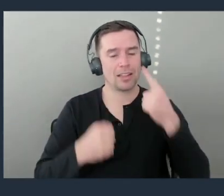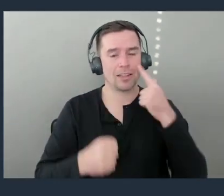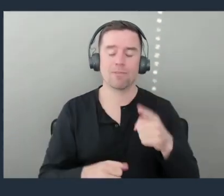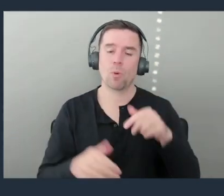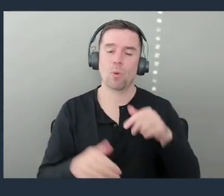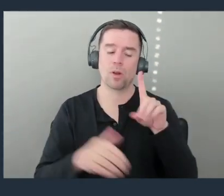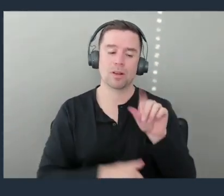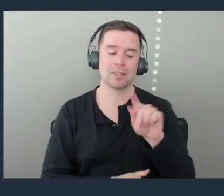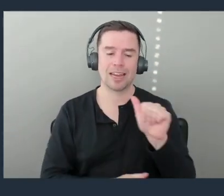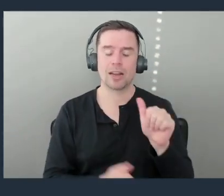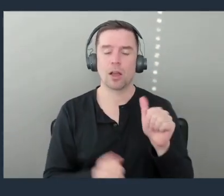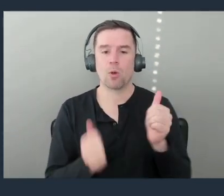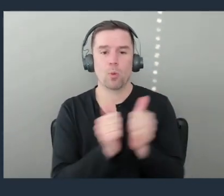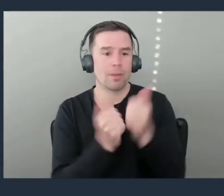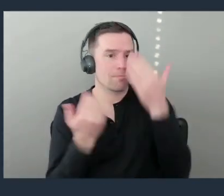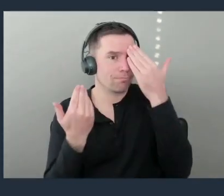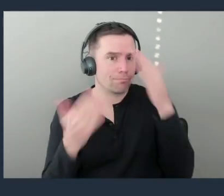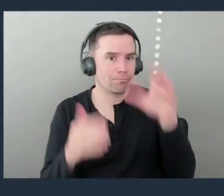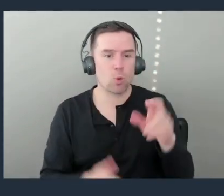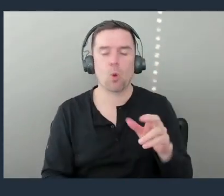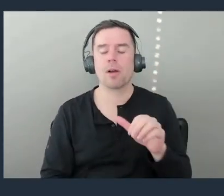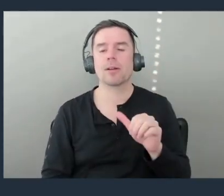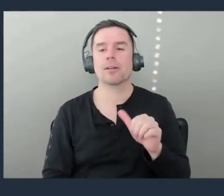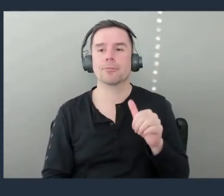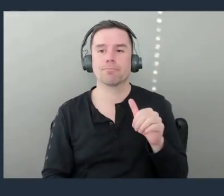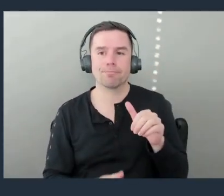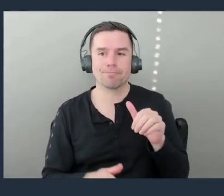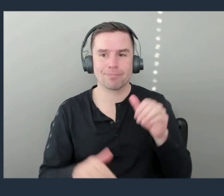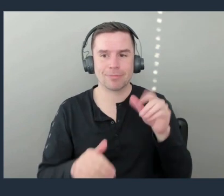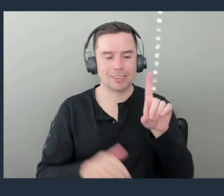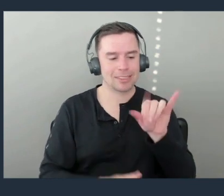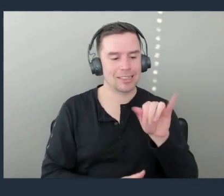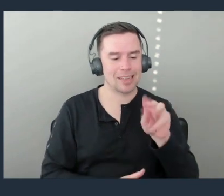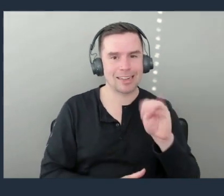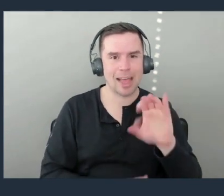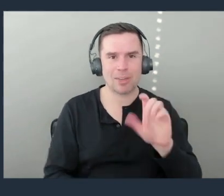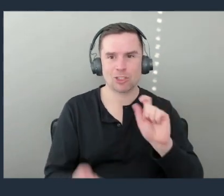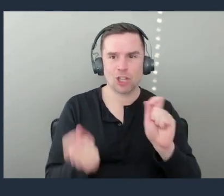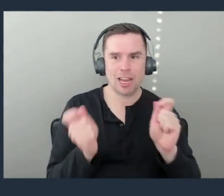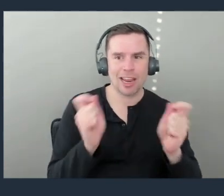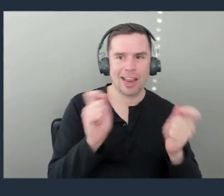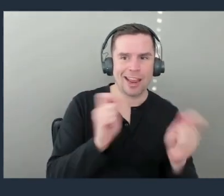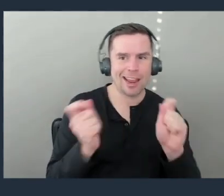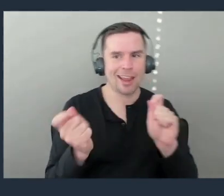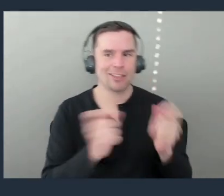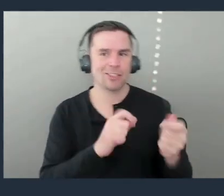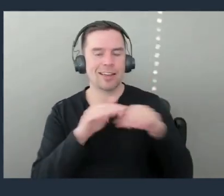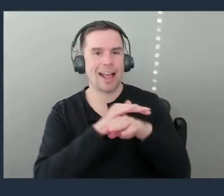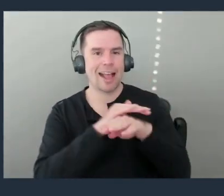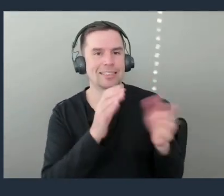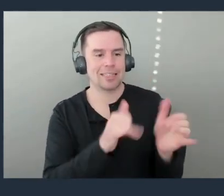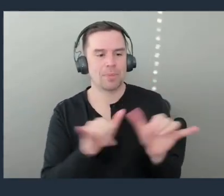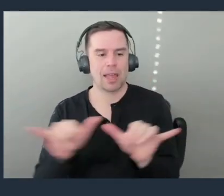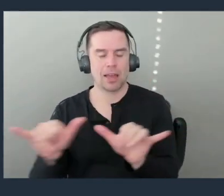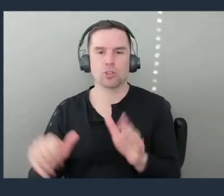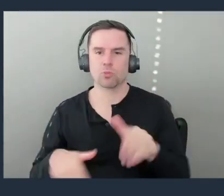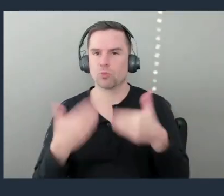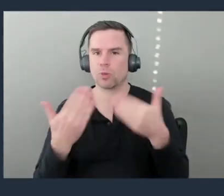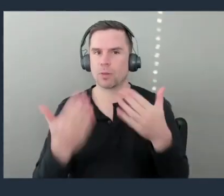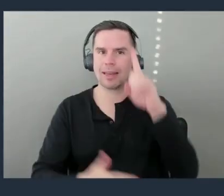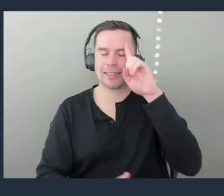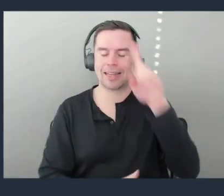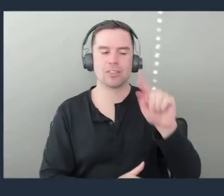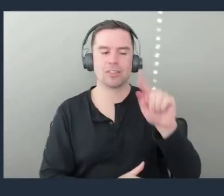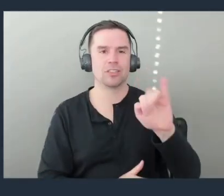we recommend using S3 Intelligent Tiering Storage class, where you will experience automatic cost savings. Thanks for joining my